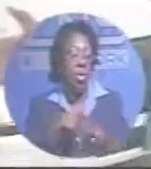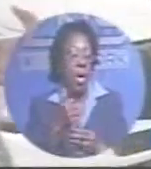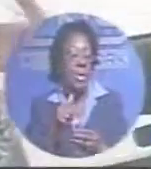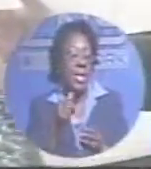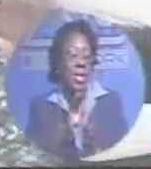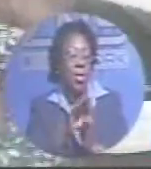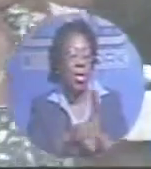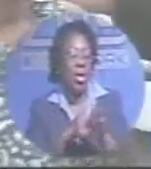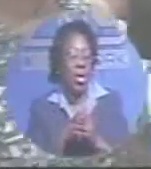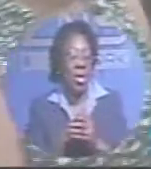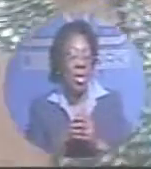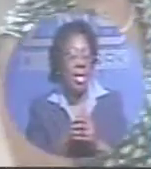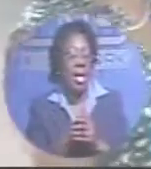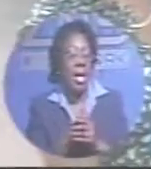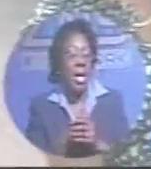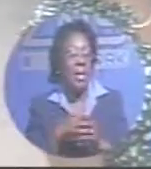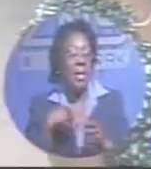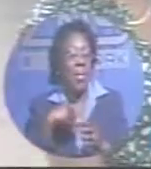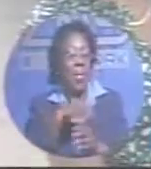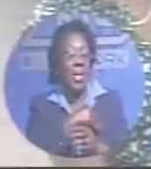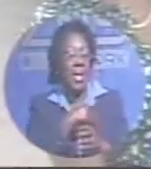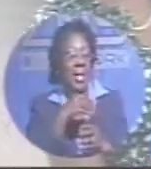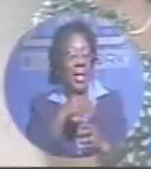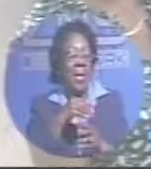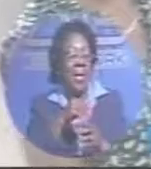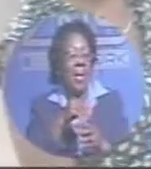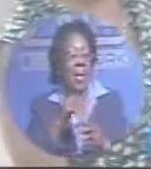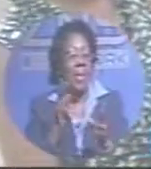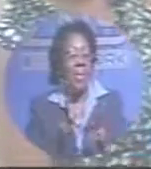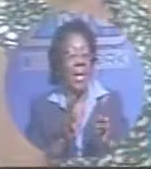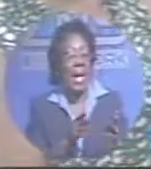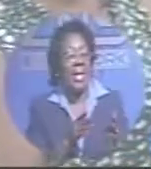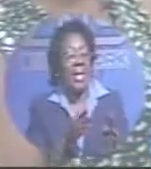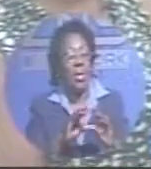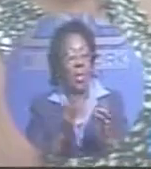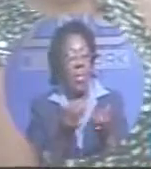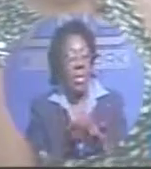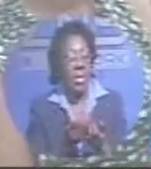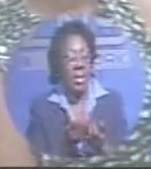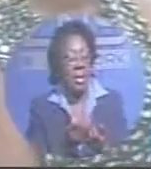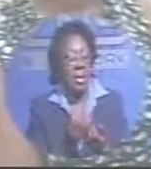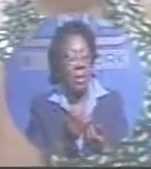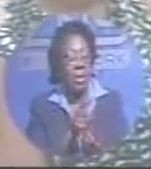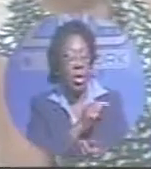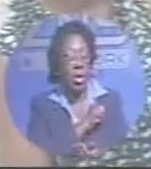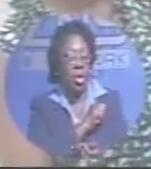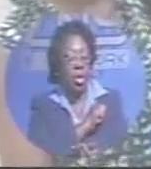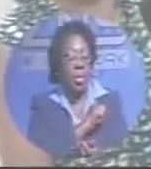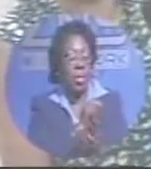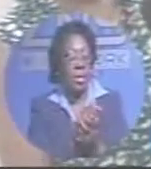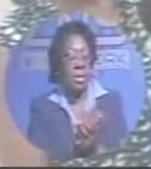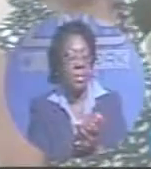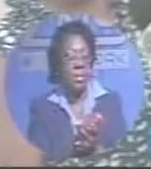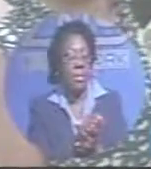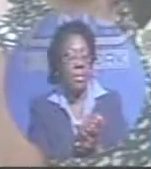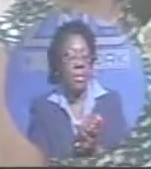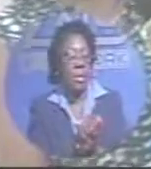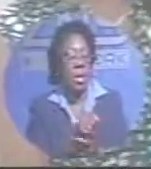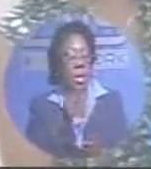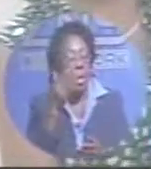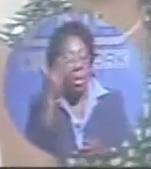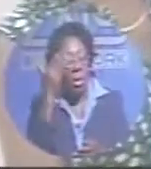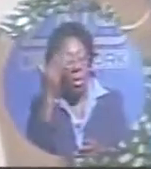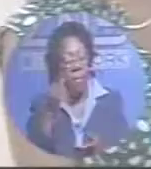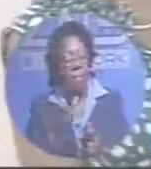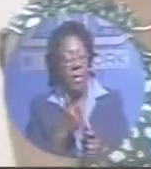with committee member Ida Poyta Turnquest, who is a part of the Planning Committee for Independence. What can we expect tomorrow at National Pride Day? Well, you know, first,